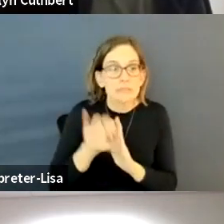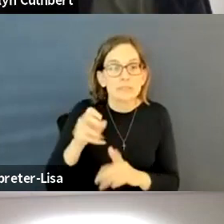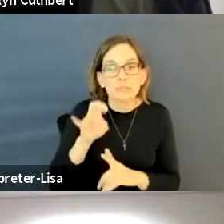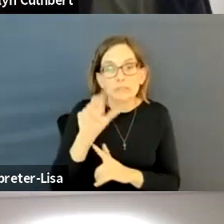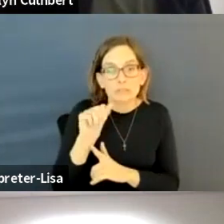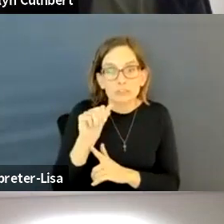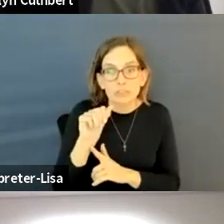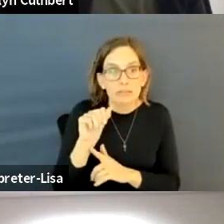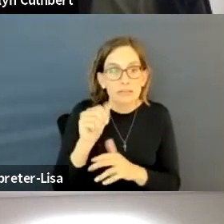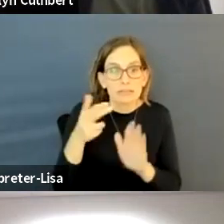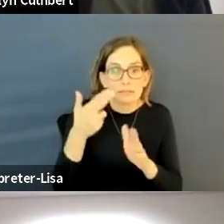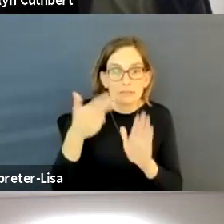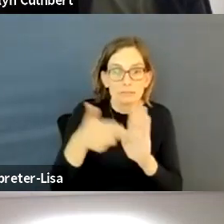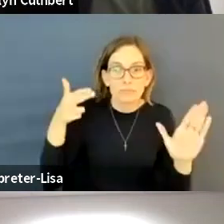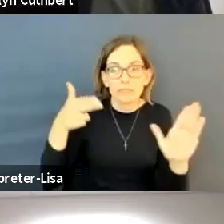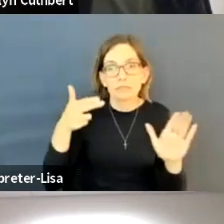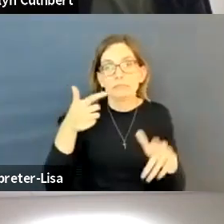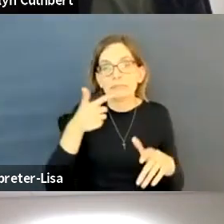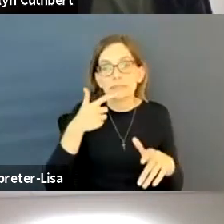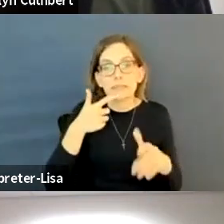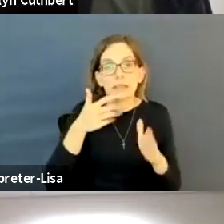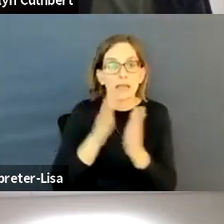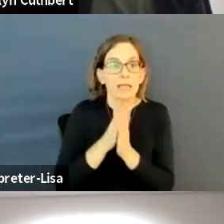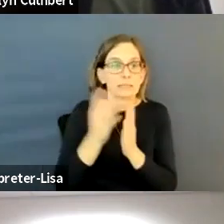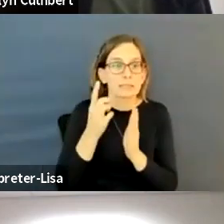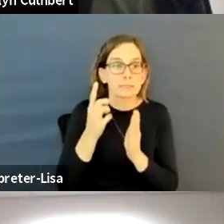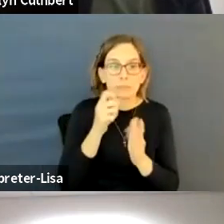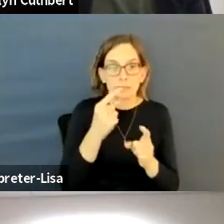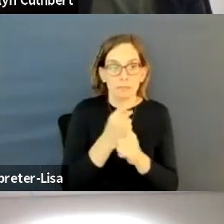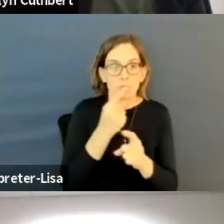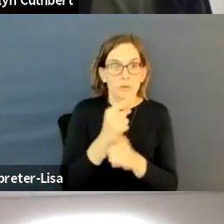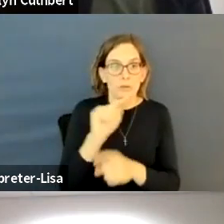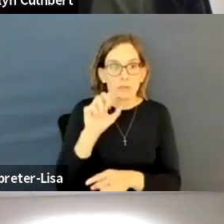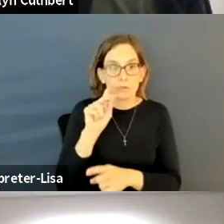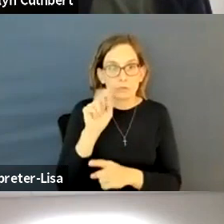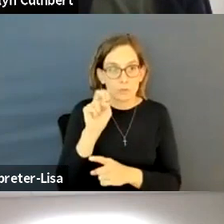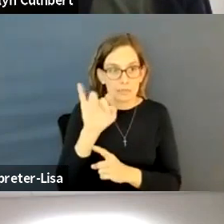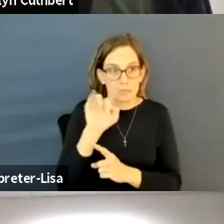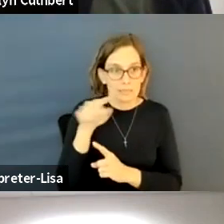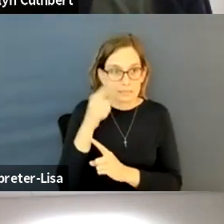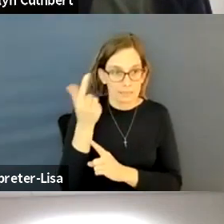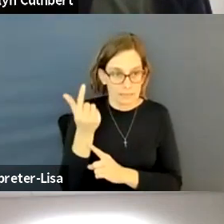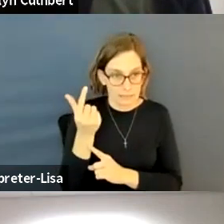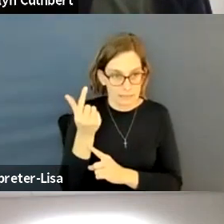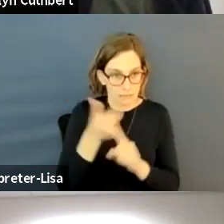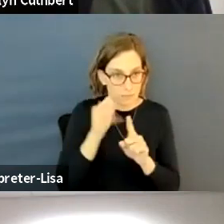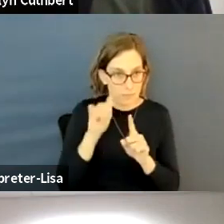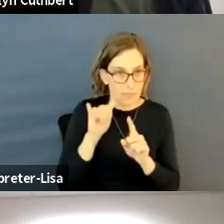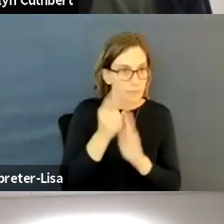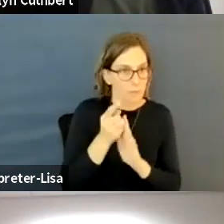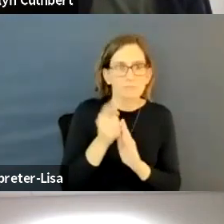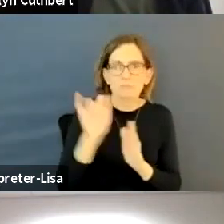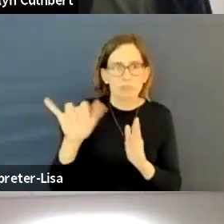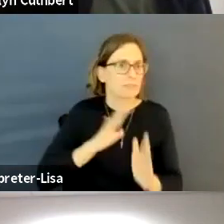names that asking was somewhat inappropriate and tokenizing. Should we take it from that moment, or do you want to go back? Yeah,